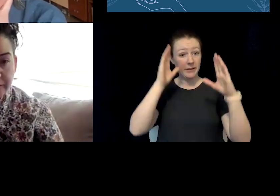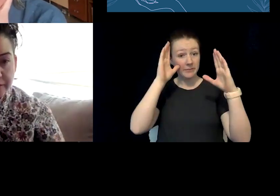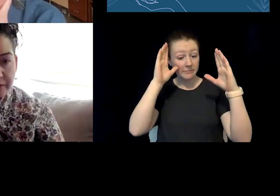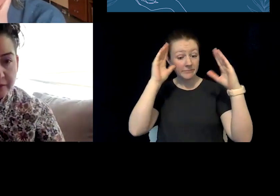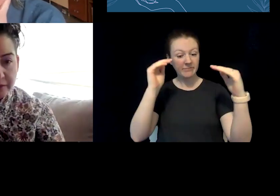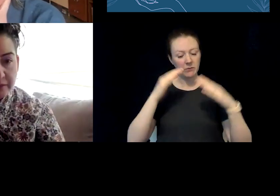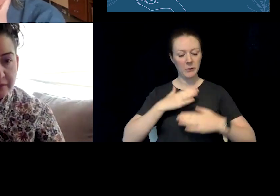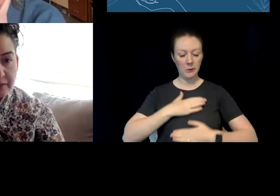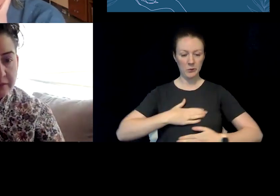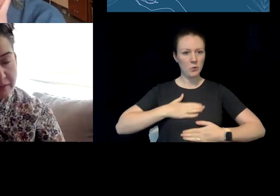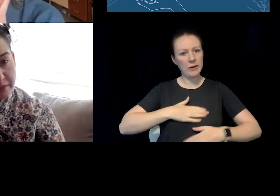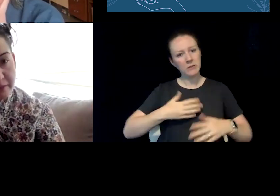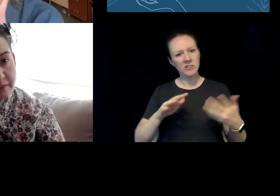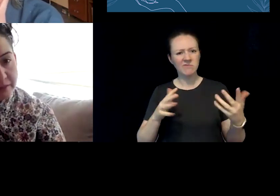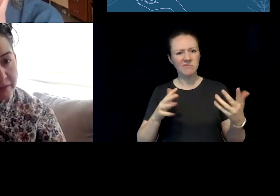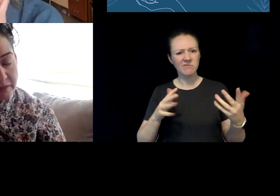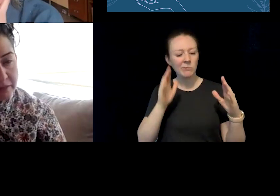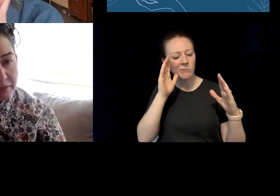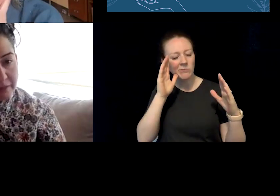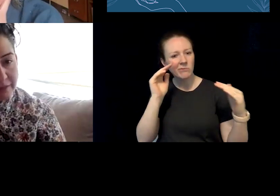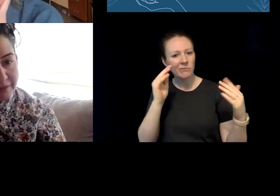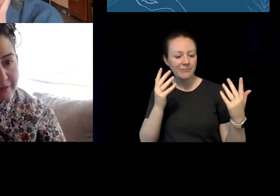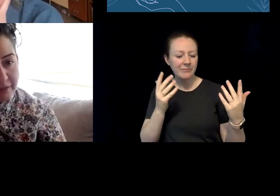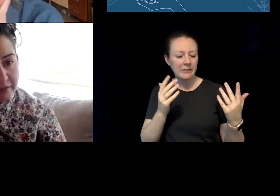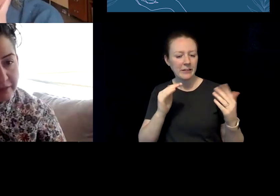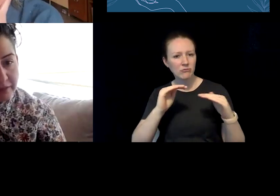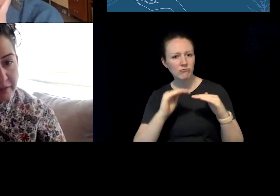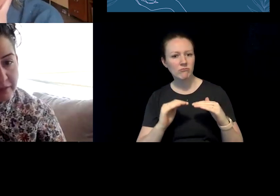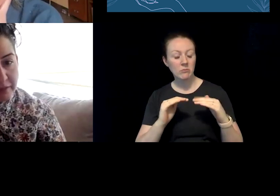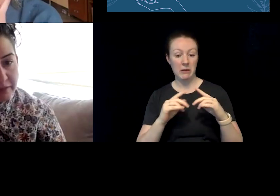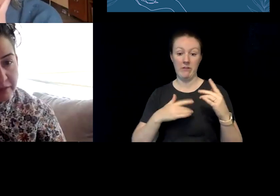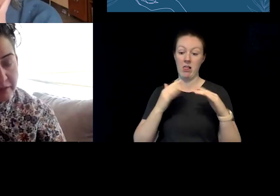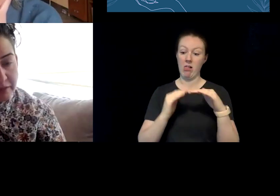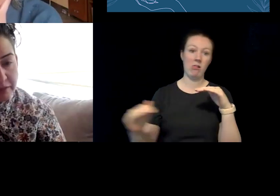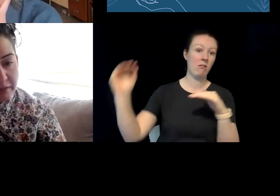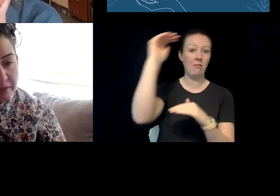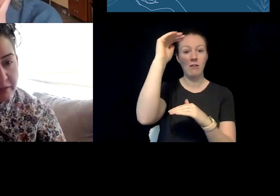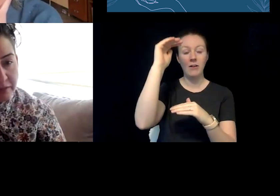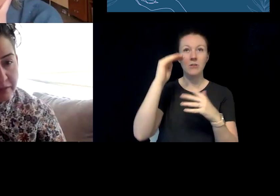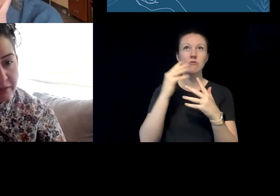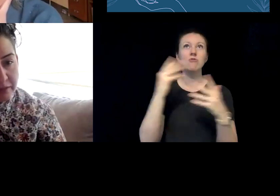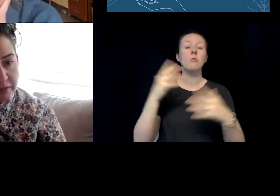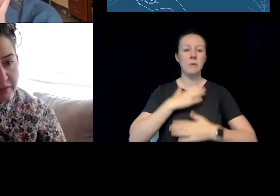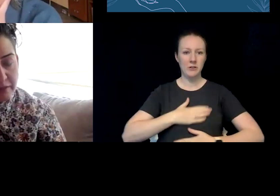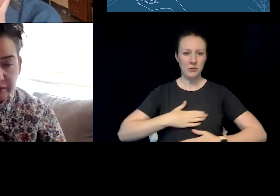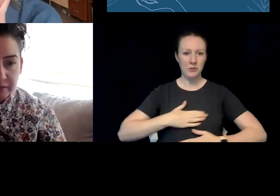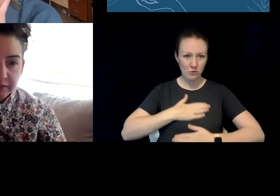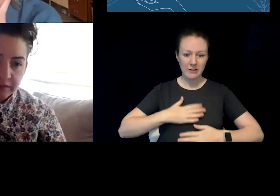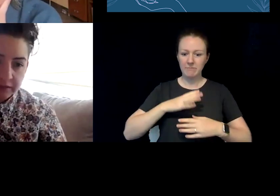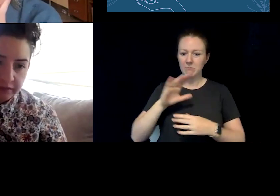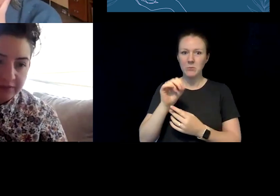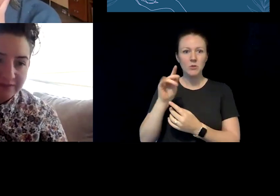would experience as a group. And it really proved to me that you can have joy in